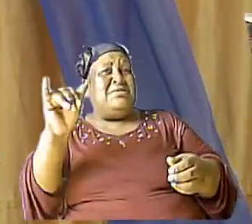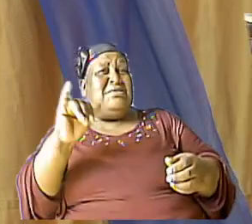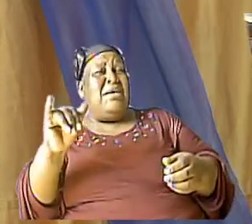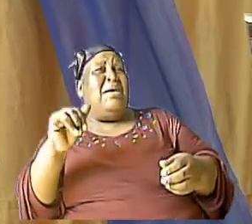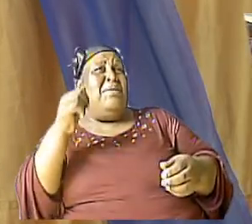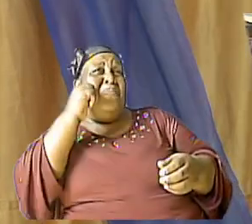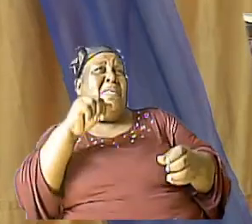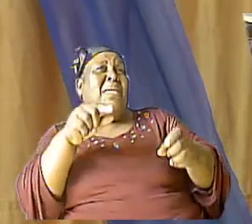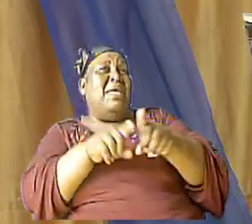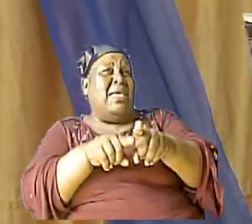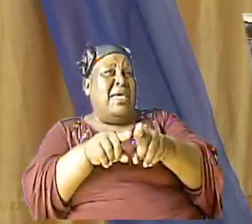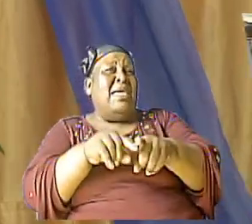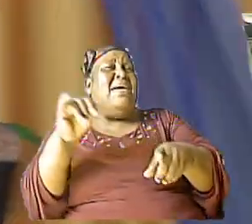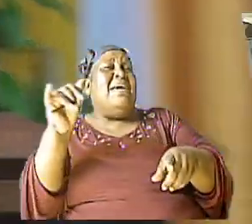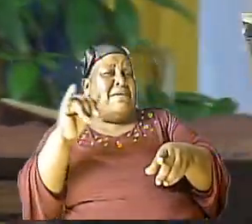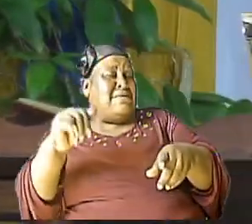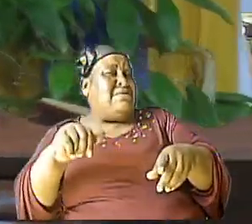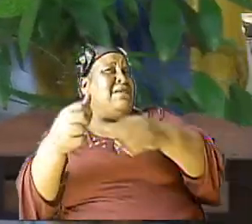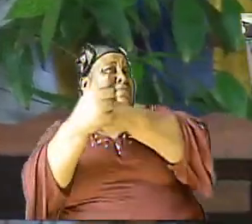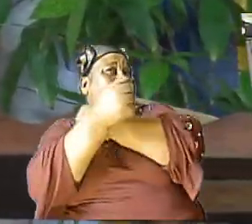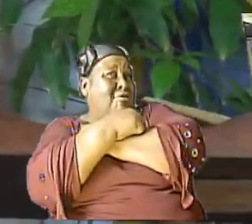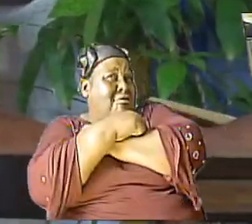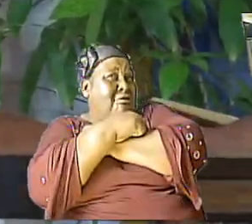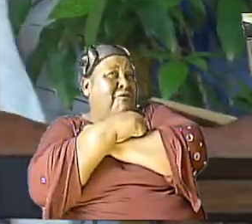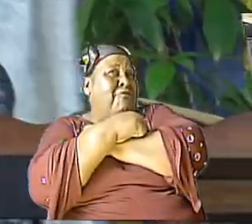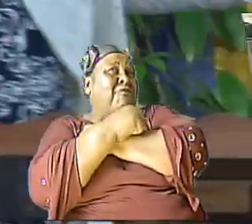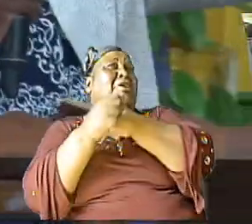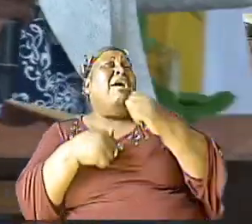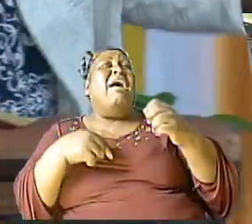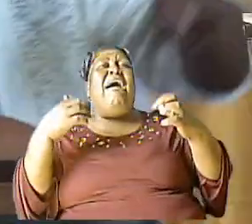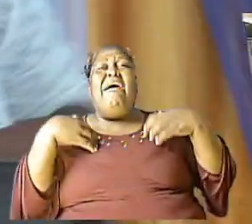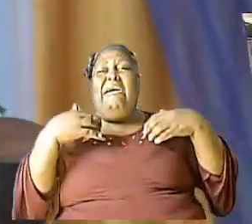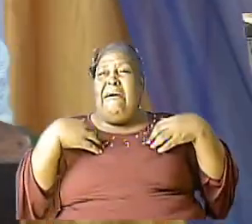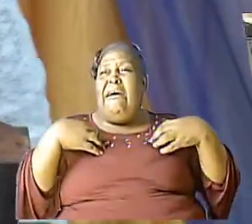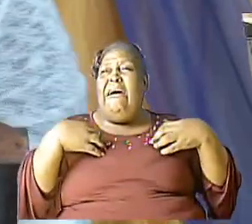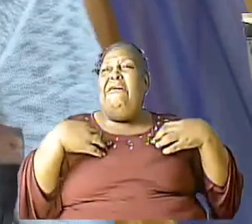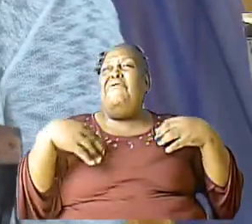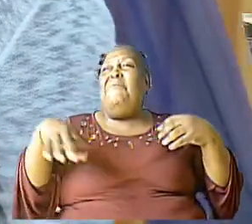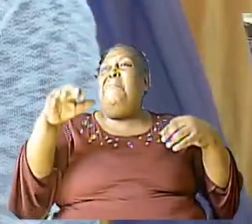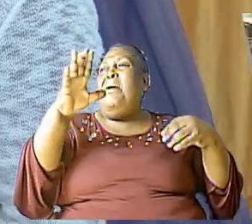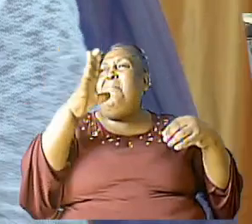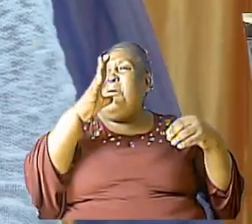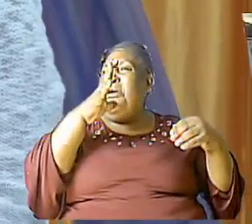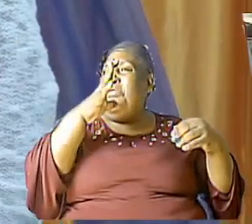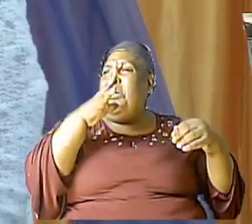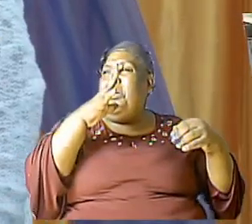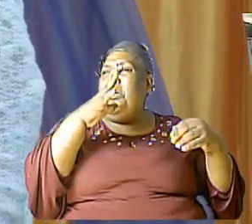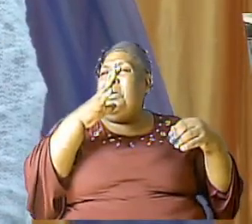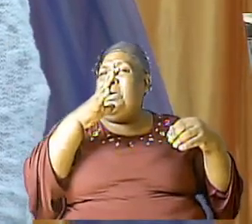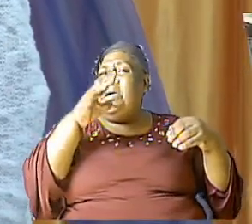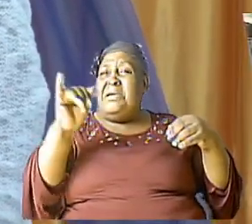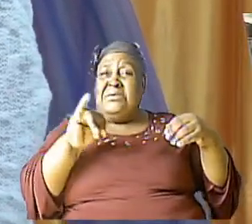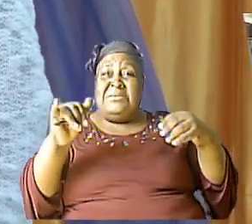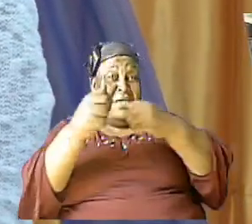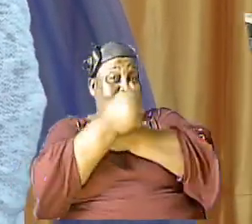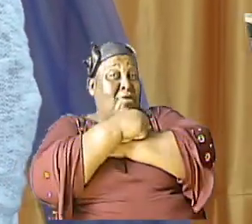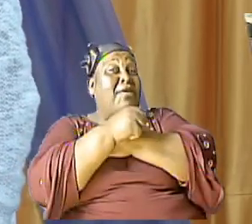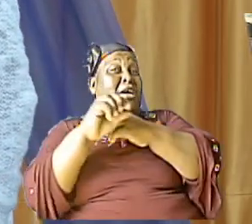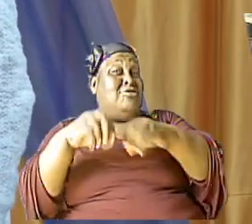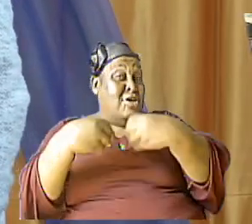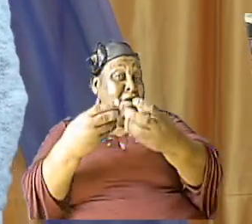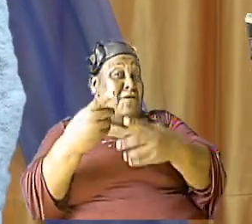the same love and intensity that I have for my mother, I should attend to the need of Sister Miriam. Praise the